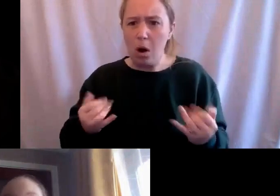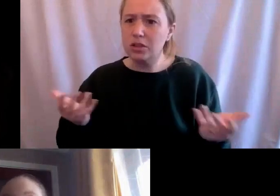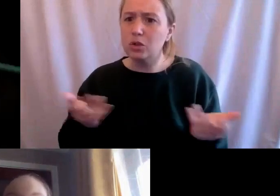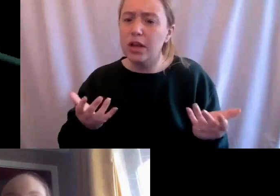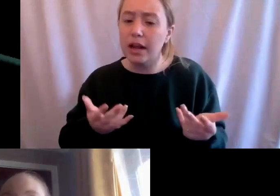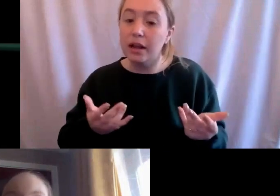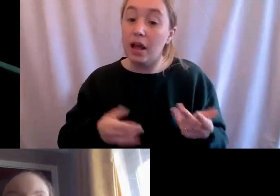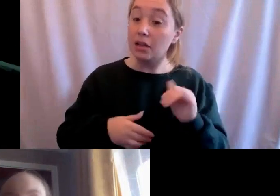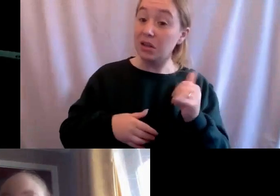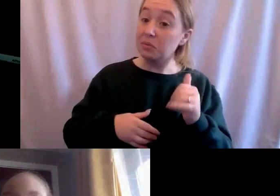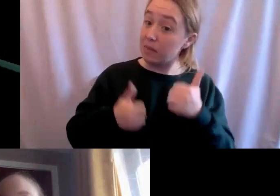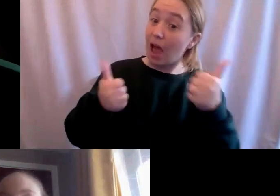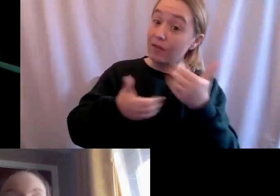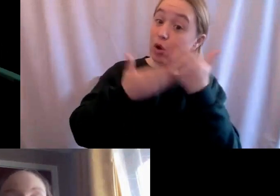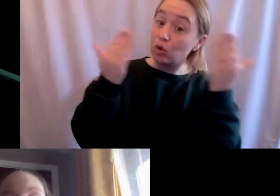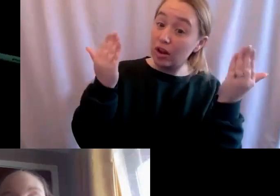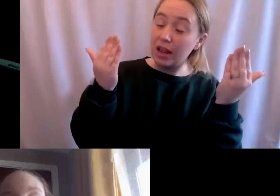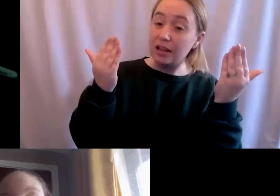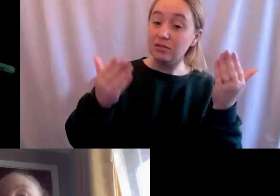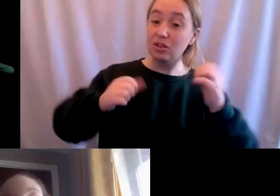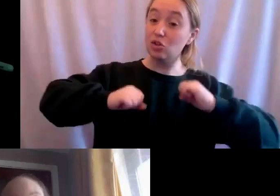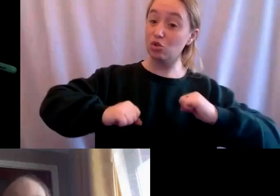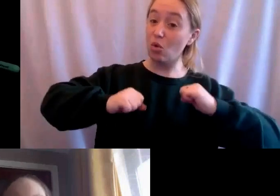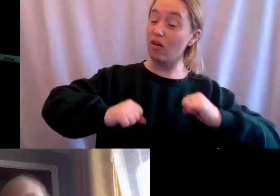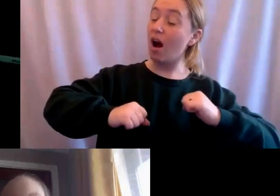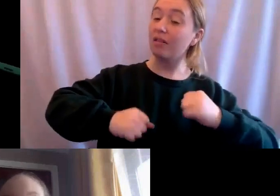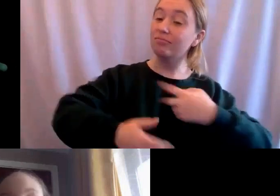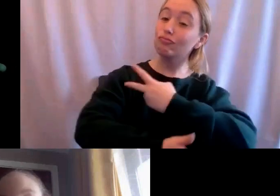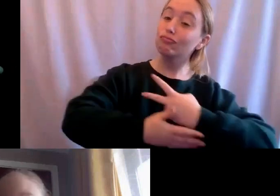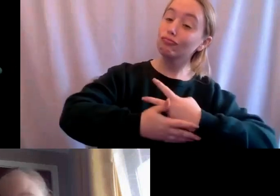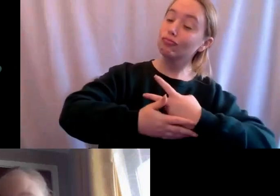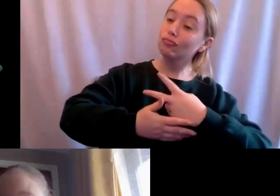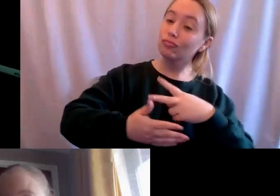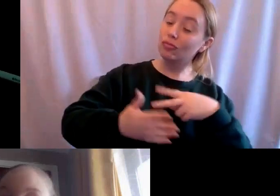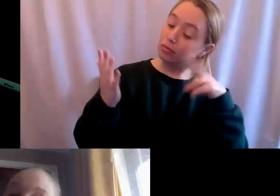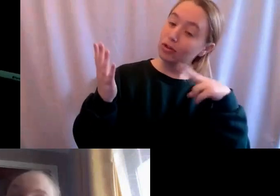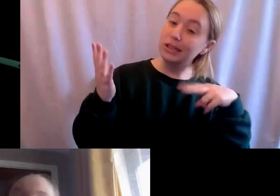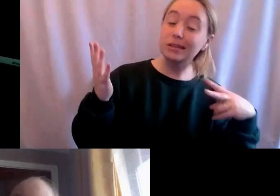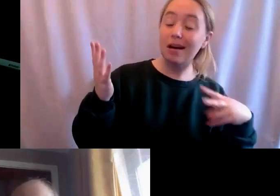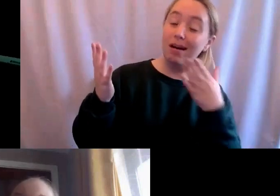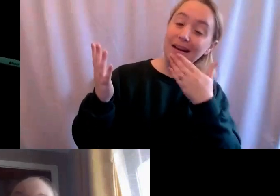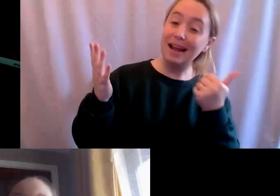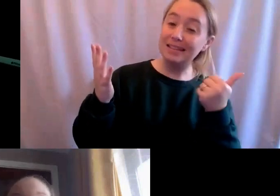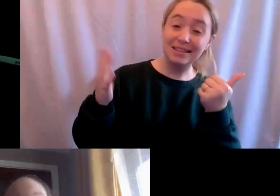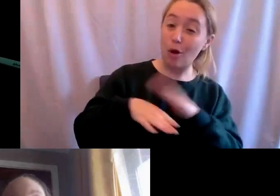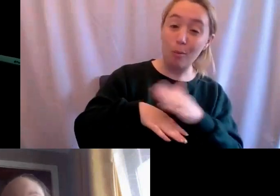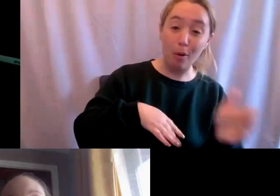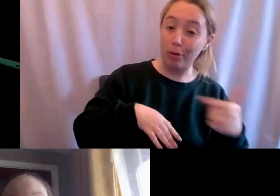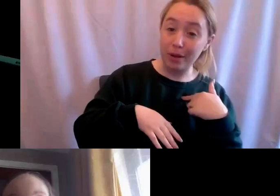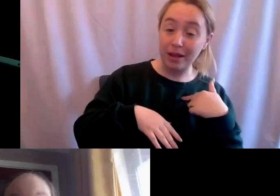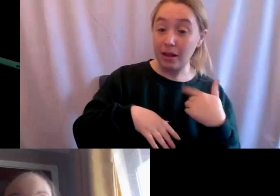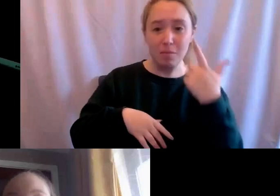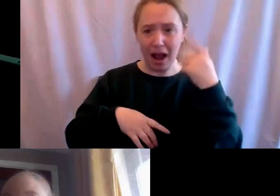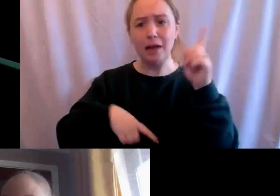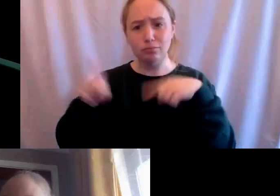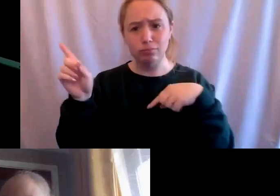then you might have a nice day lying on the sofa reading your book, and it's not bothersome at all. So everybody will experience